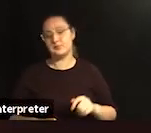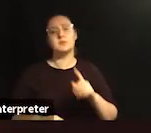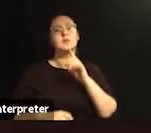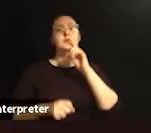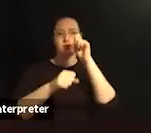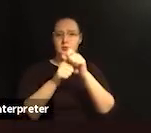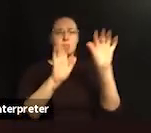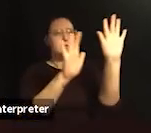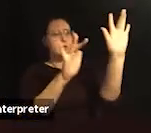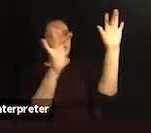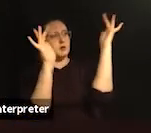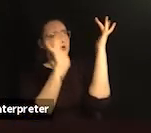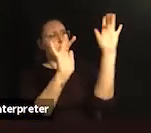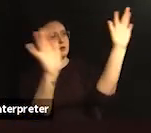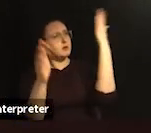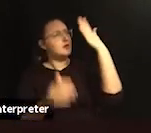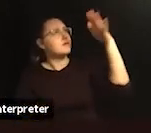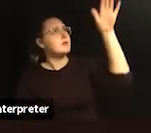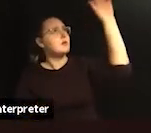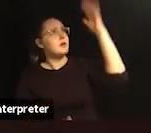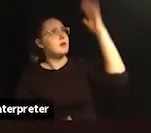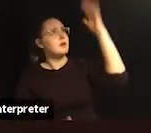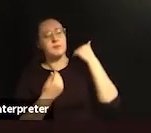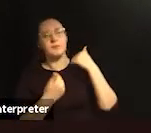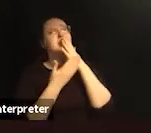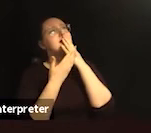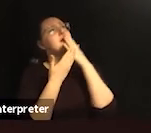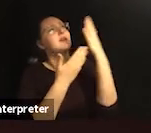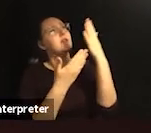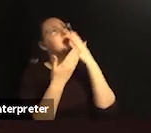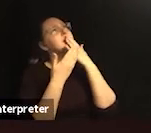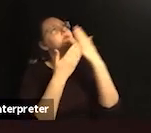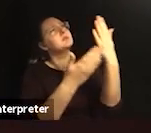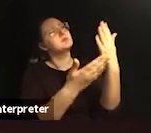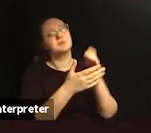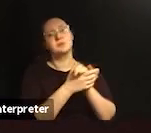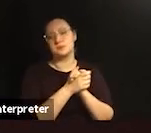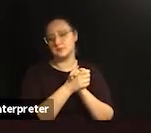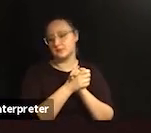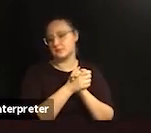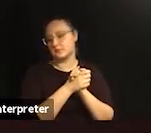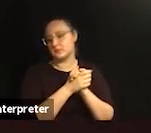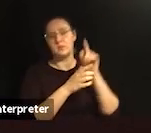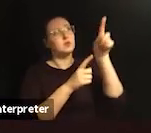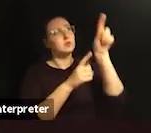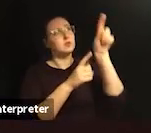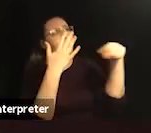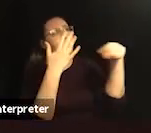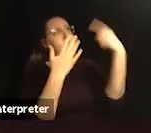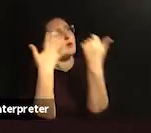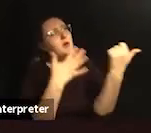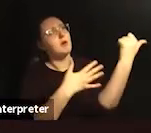You, Father, and to give you thanks, for you alone are God,